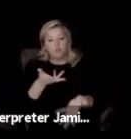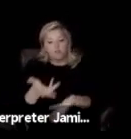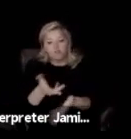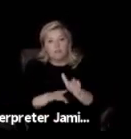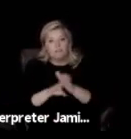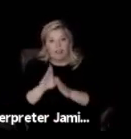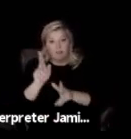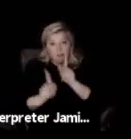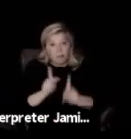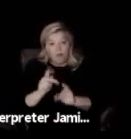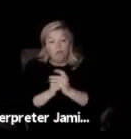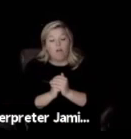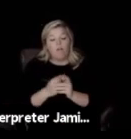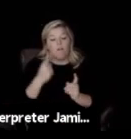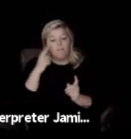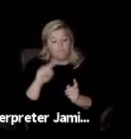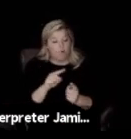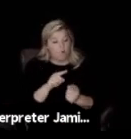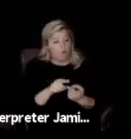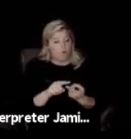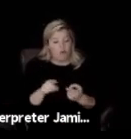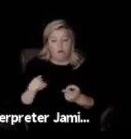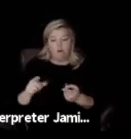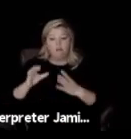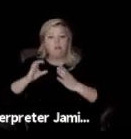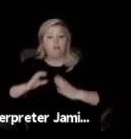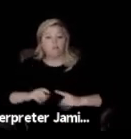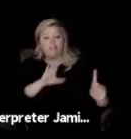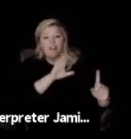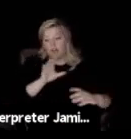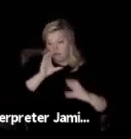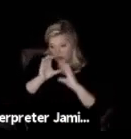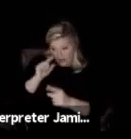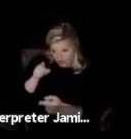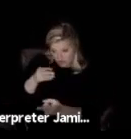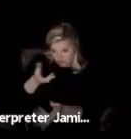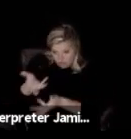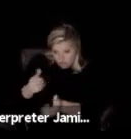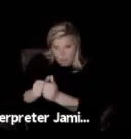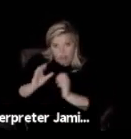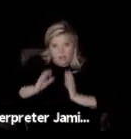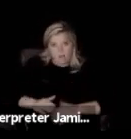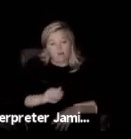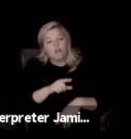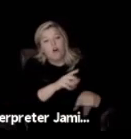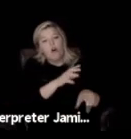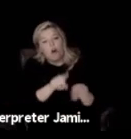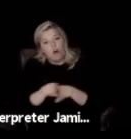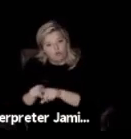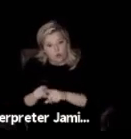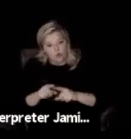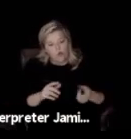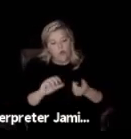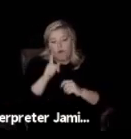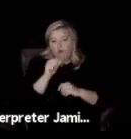to communicating with their customer, and also to how do they see their